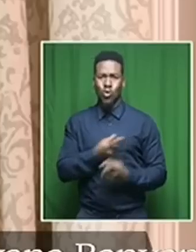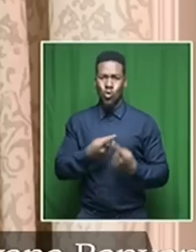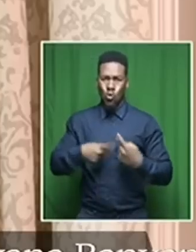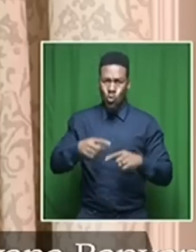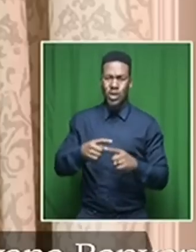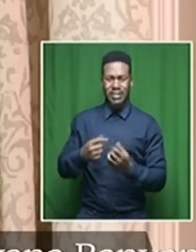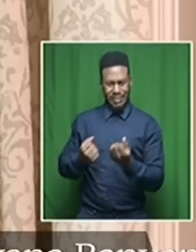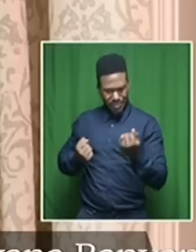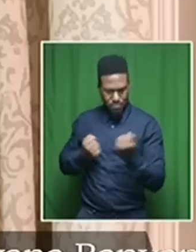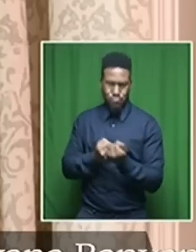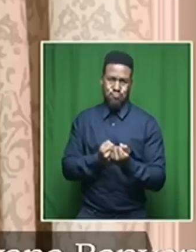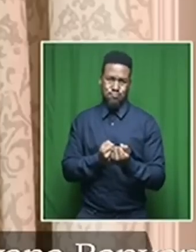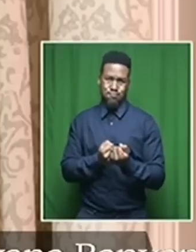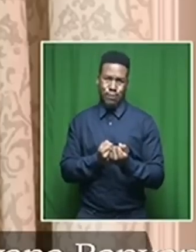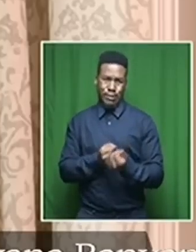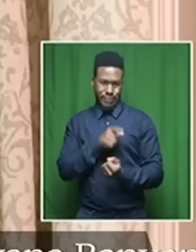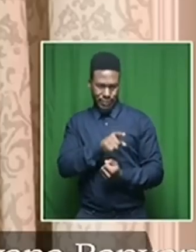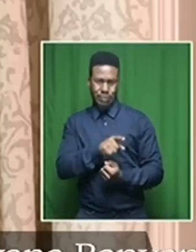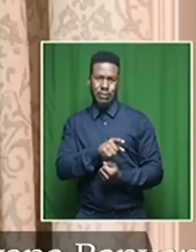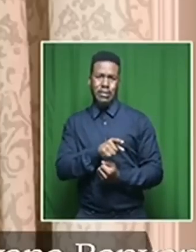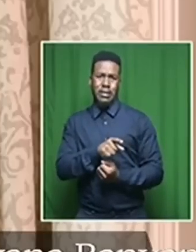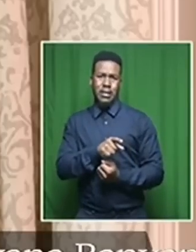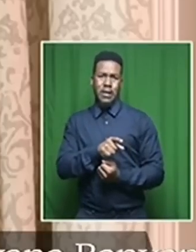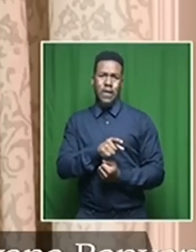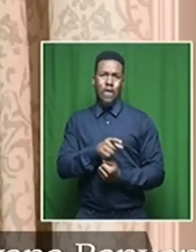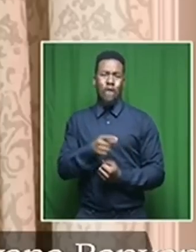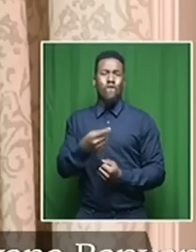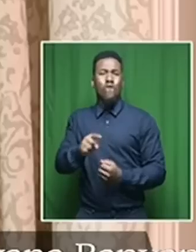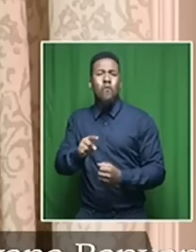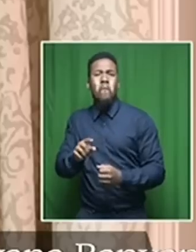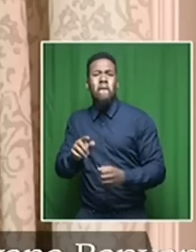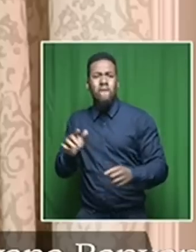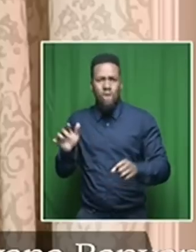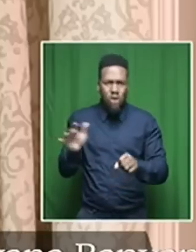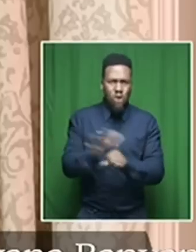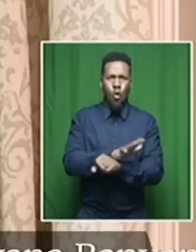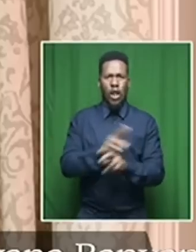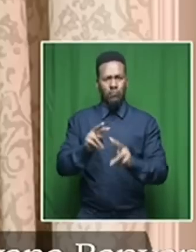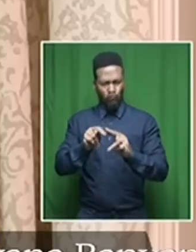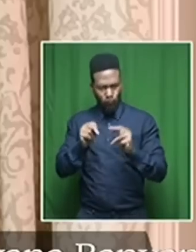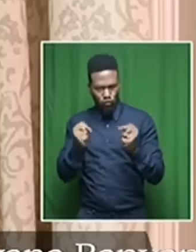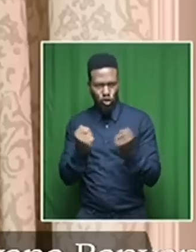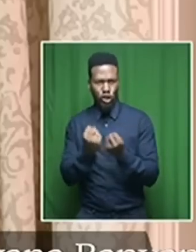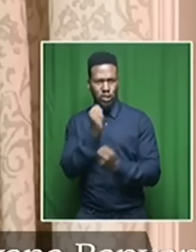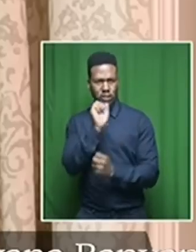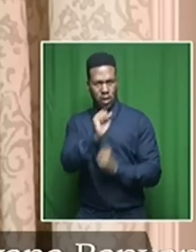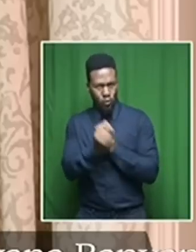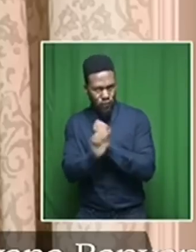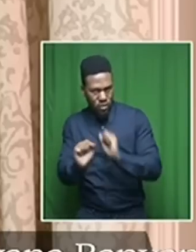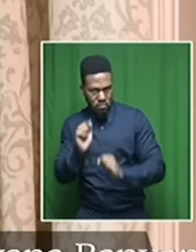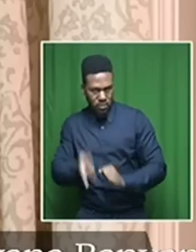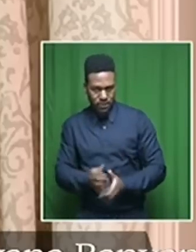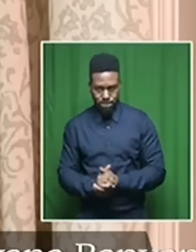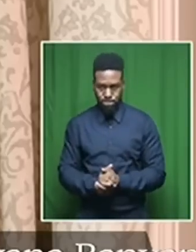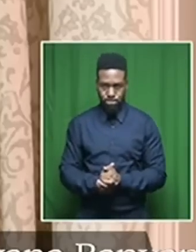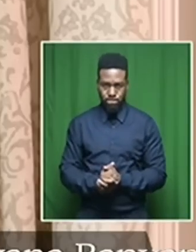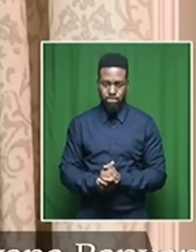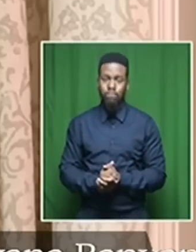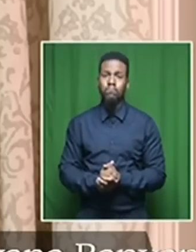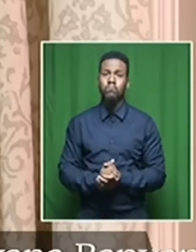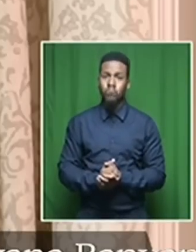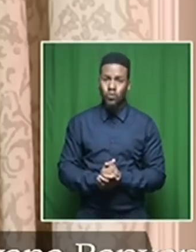our support for their quest for full nationhood and self-determination. We